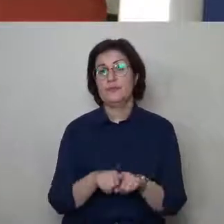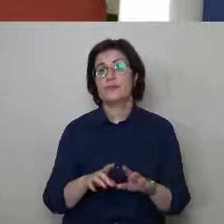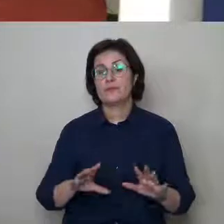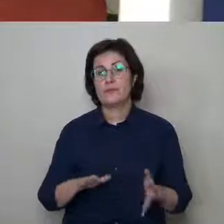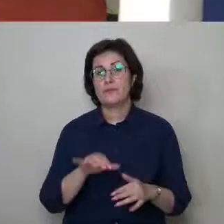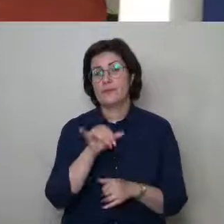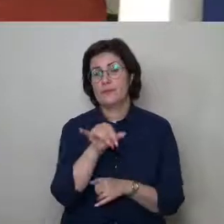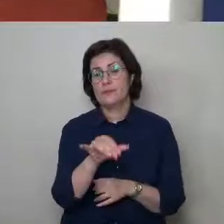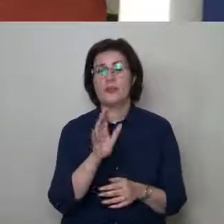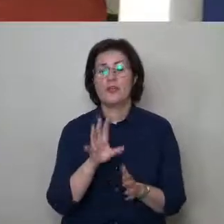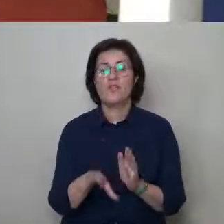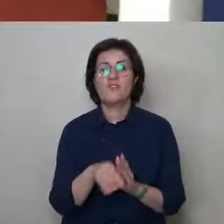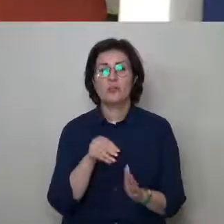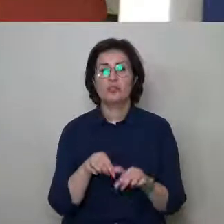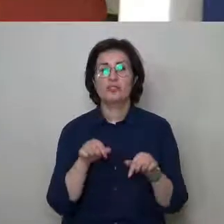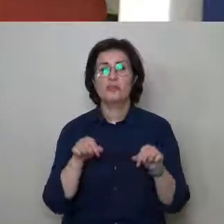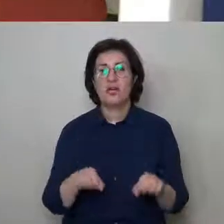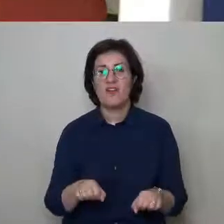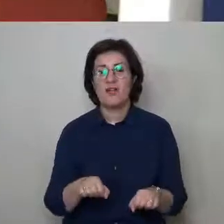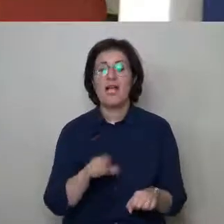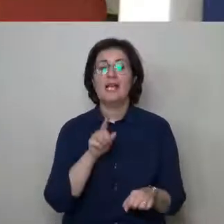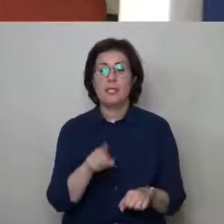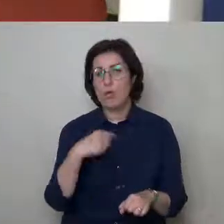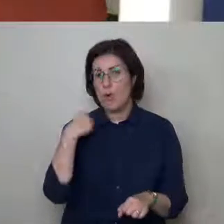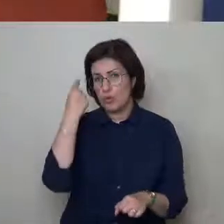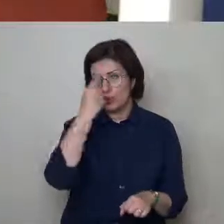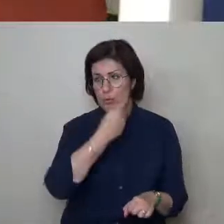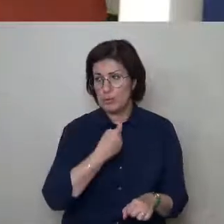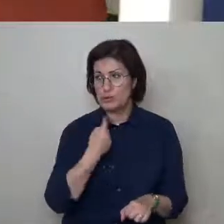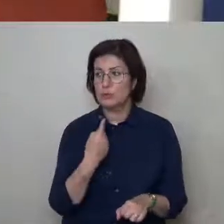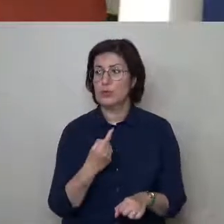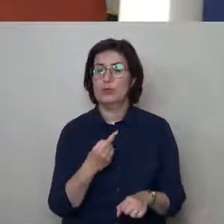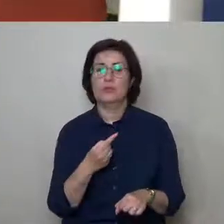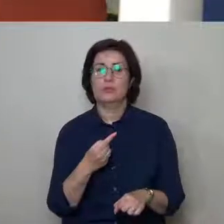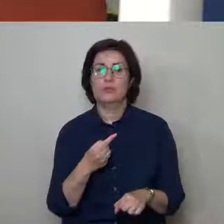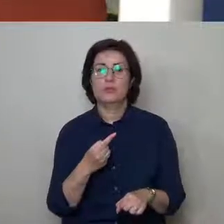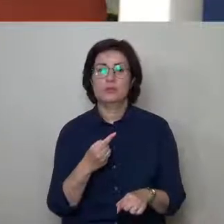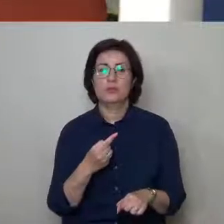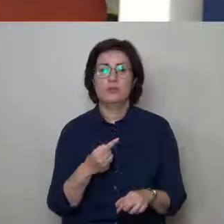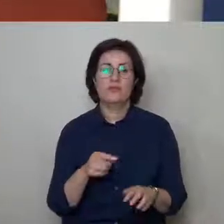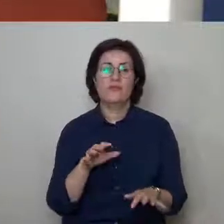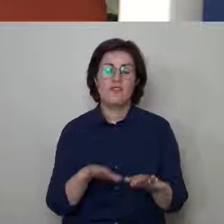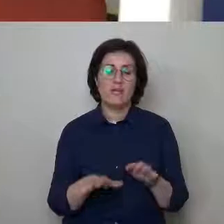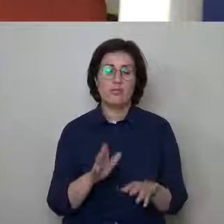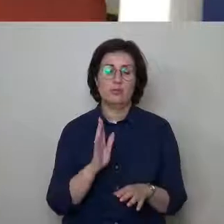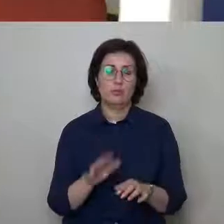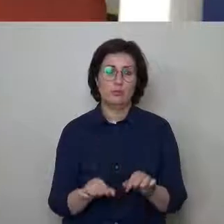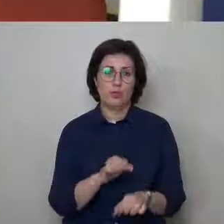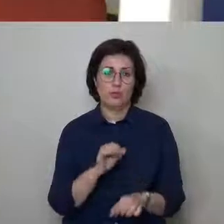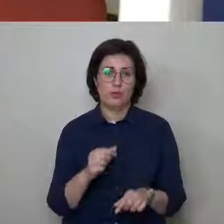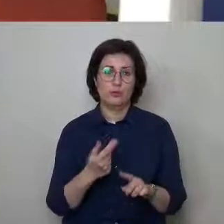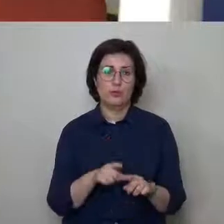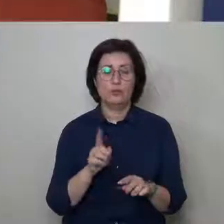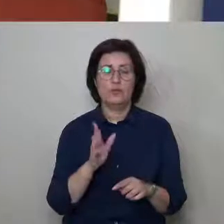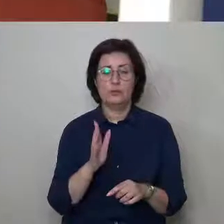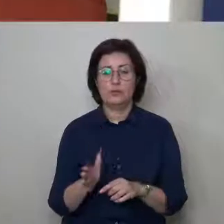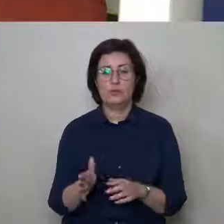have been violated? Well, in that case, one's own election rights would hardly be